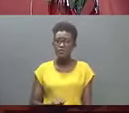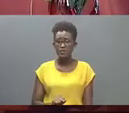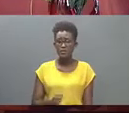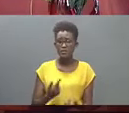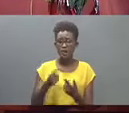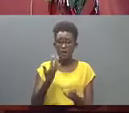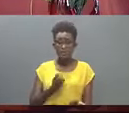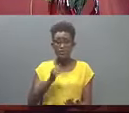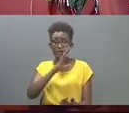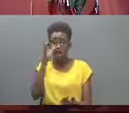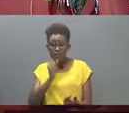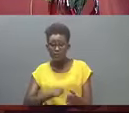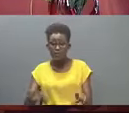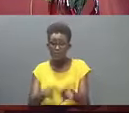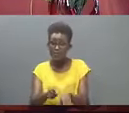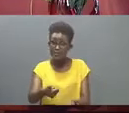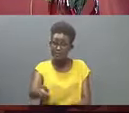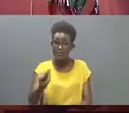Africa has the resources.